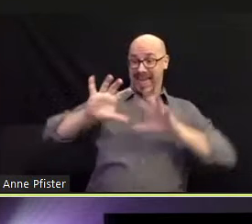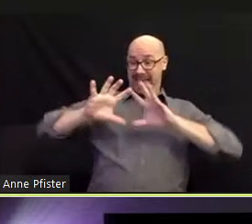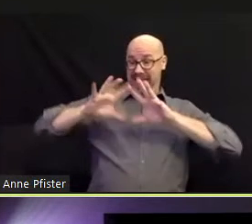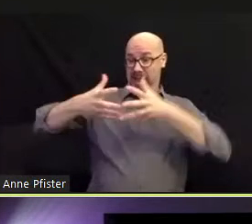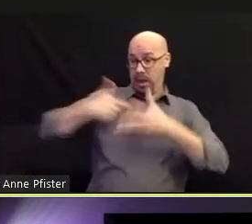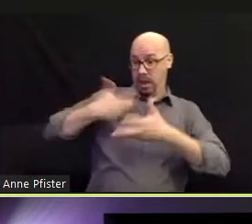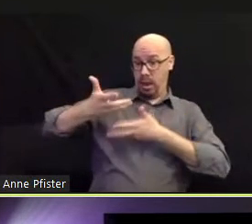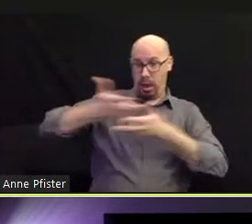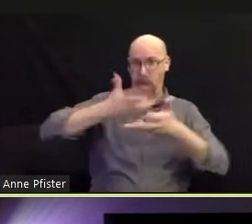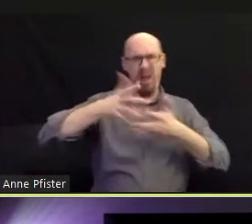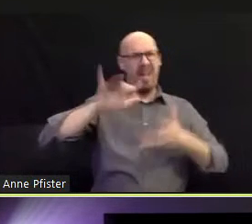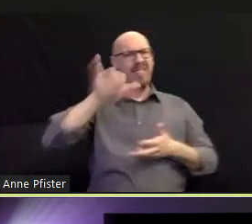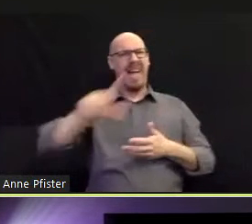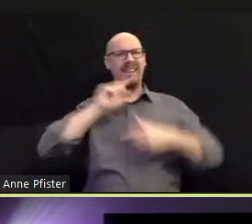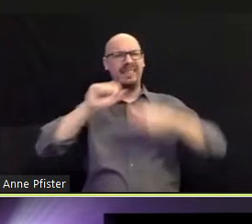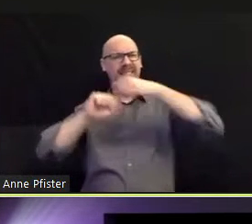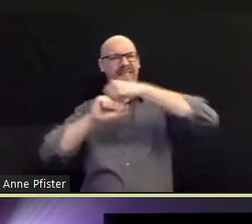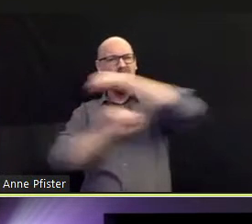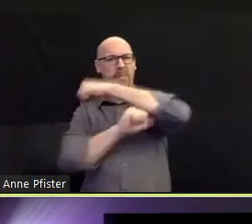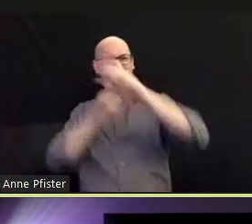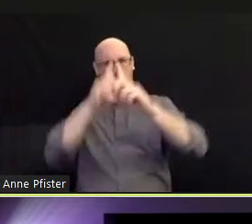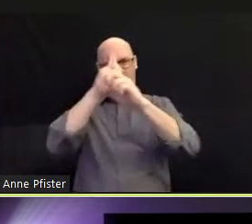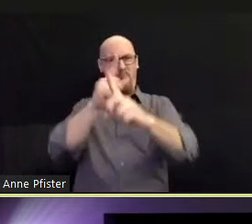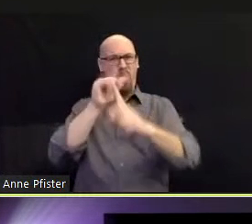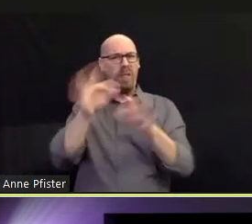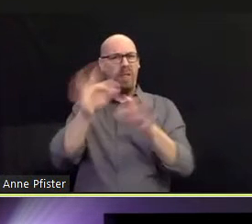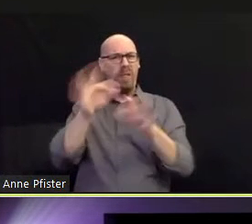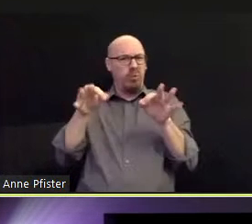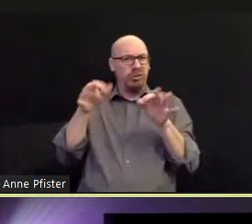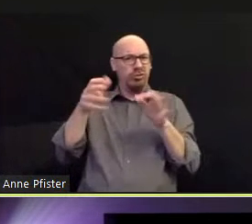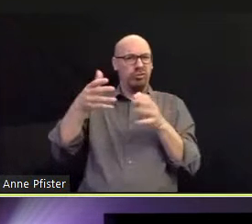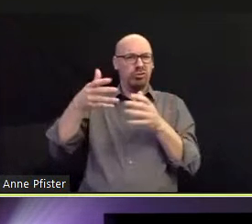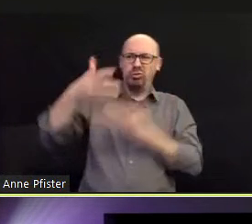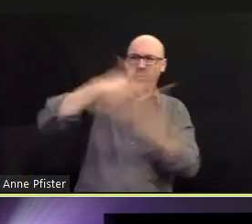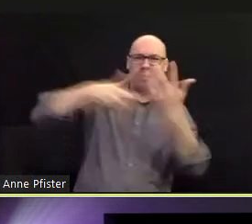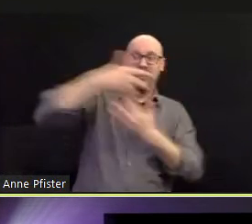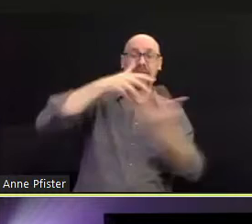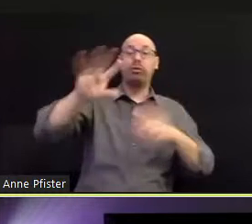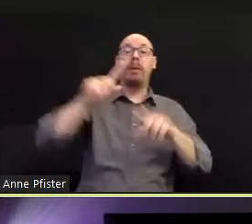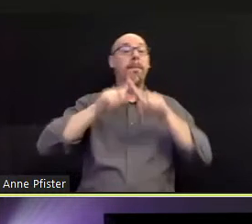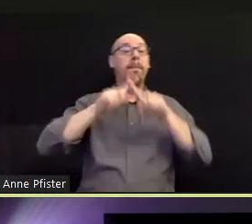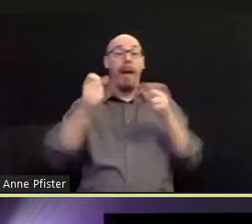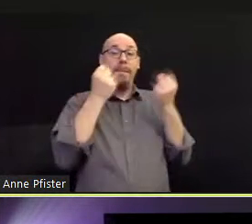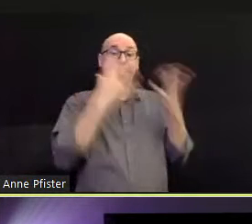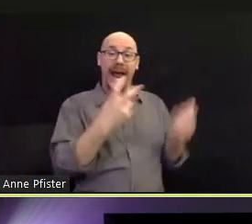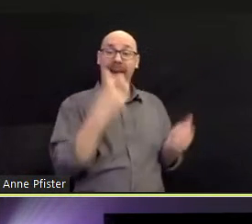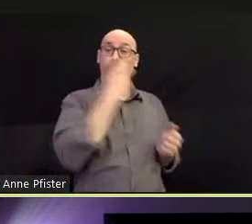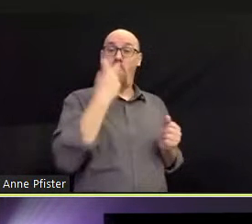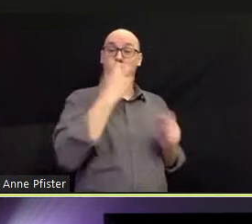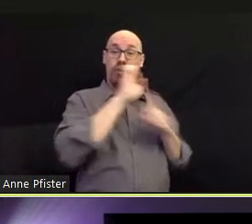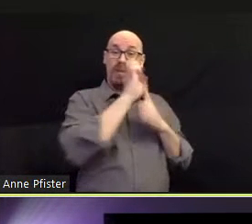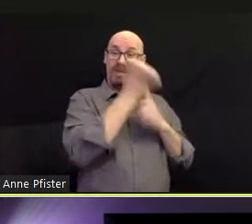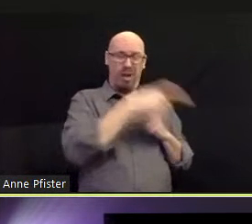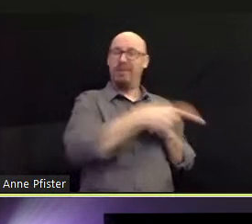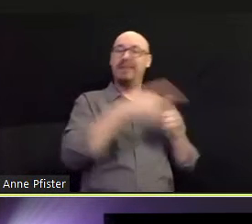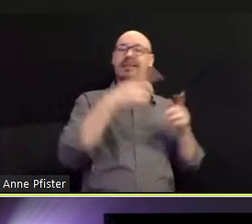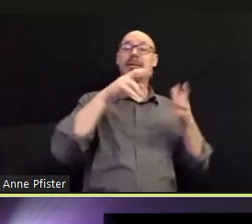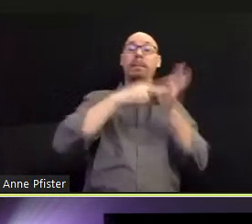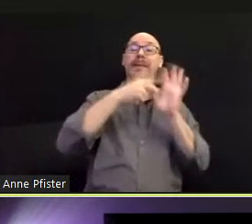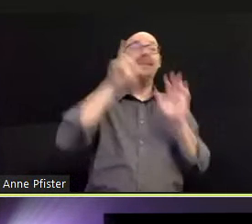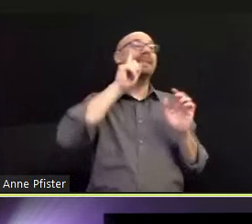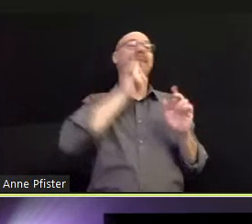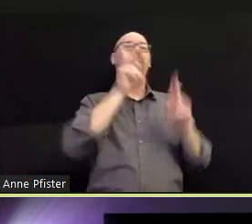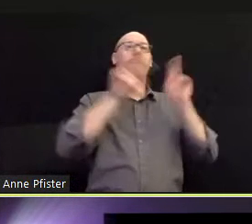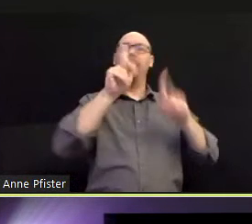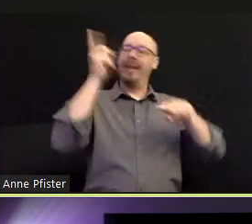fundamental goal of language socialization. However, many oral environments leave deaf participants unable to adequately orient